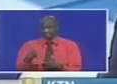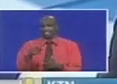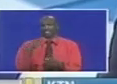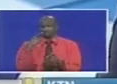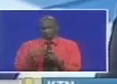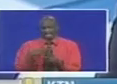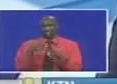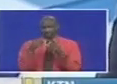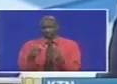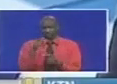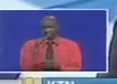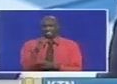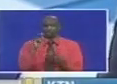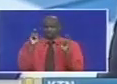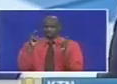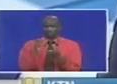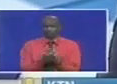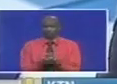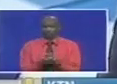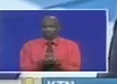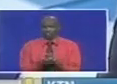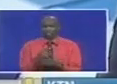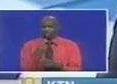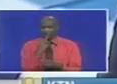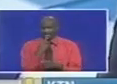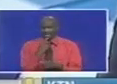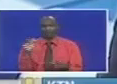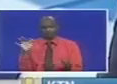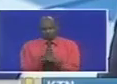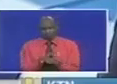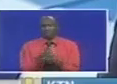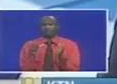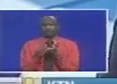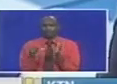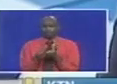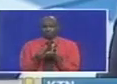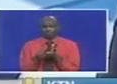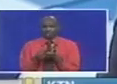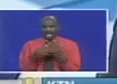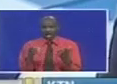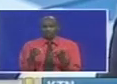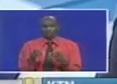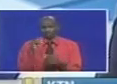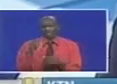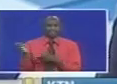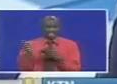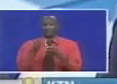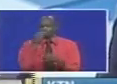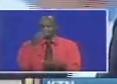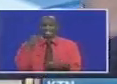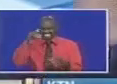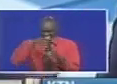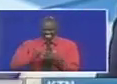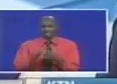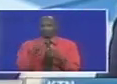totally address the issue of Turkana food insecurity by growing the food in Turkana itself. You saw